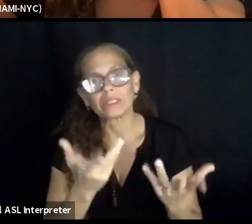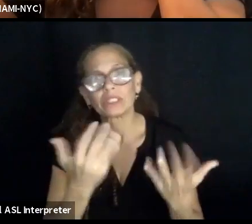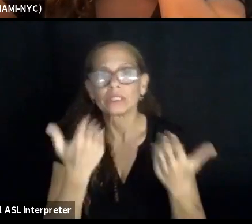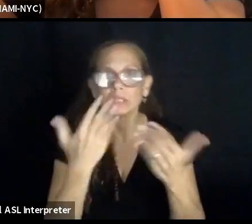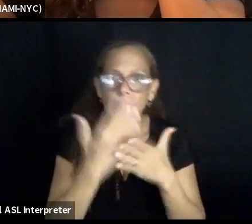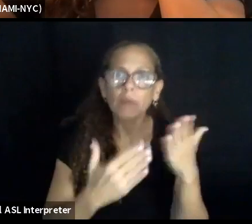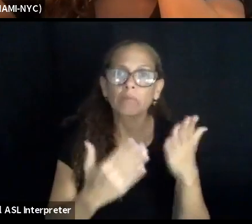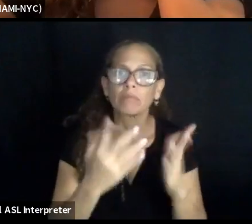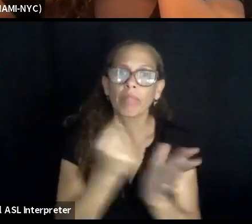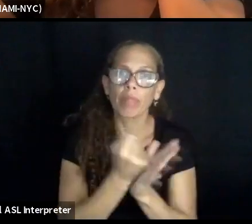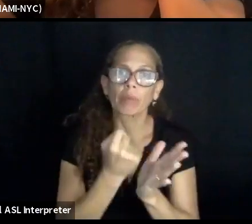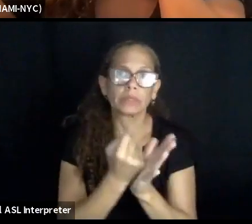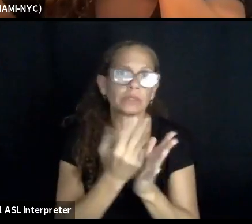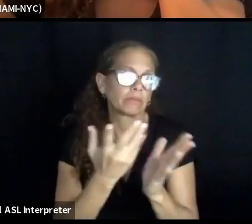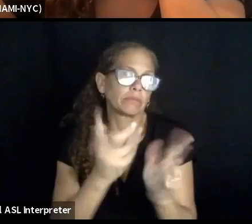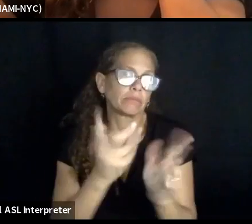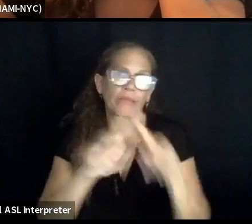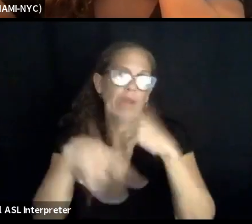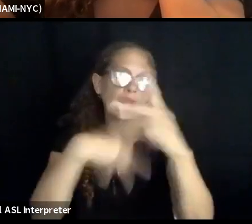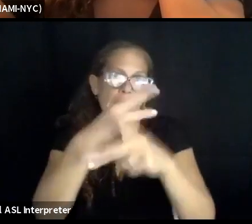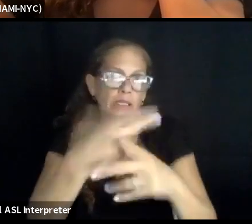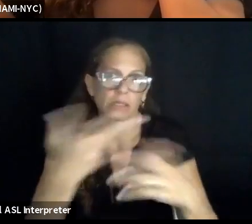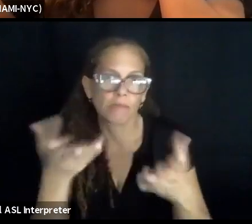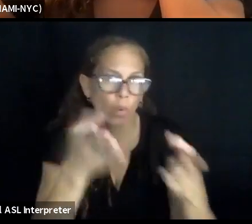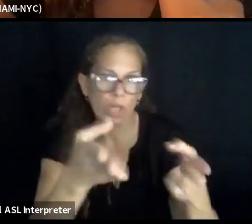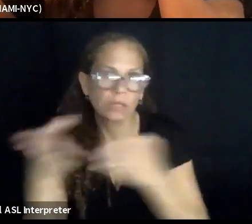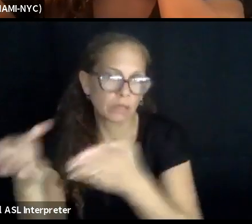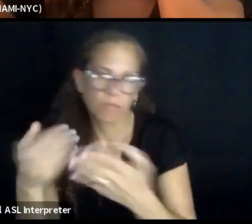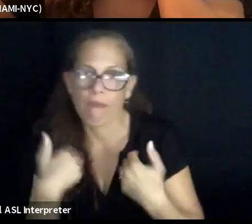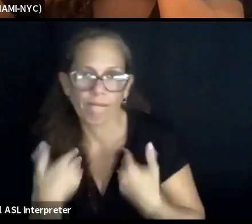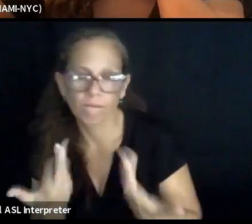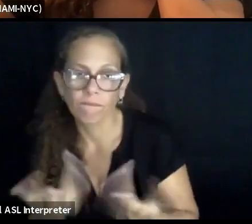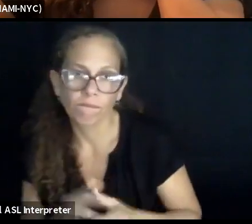doing DBT in all different types of fashions and ways.